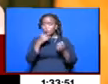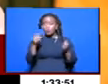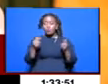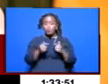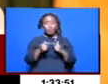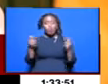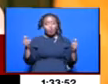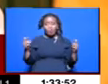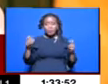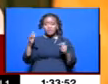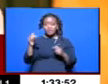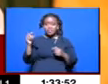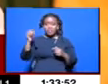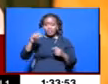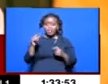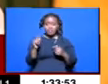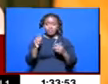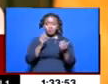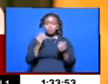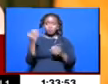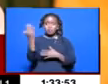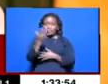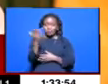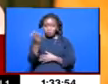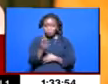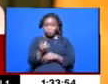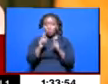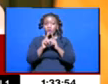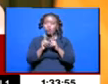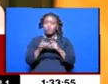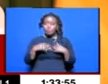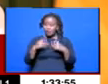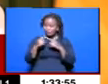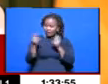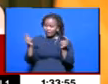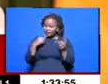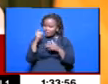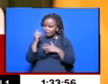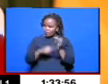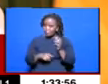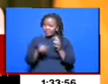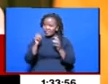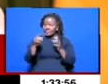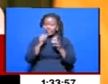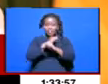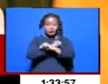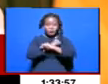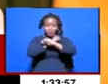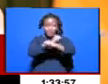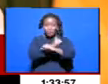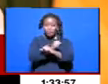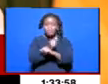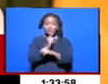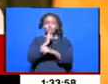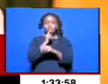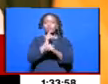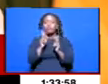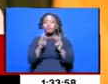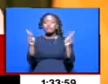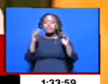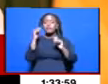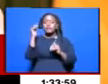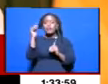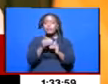General's submissions and have argued that such immunity is limited, so limited that the president can